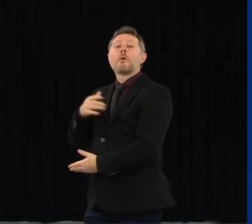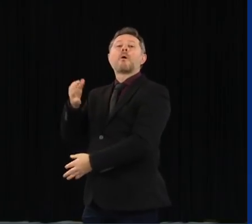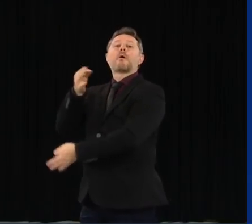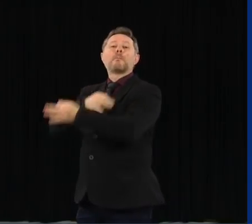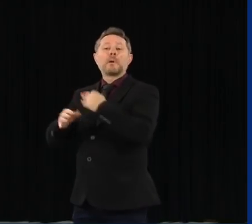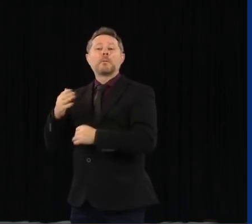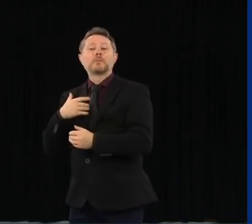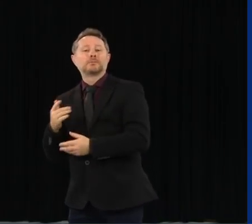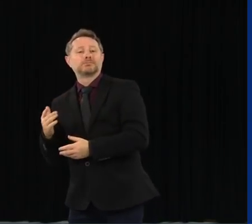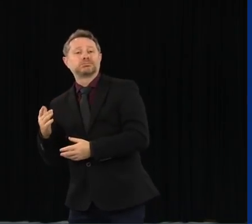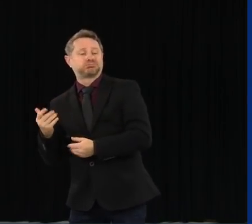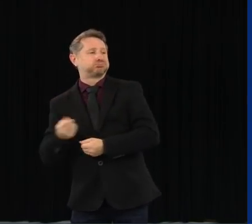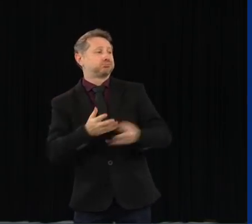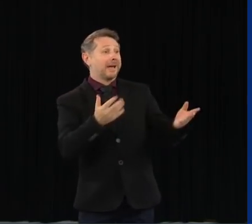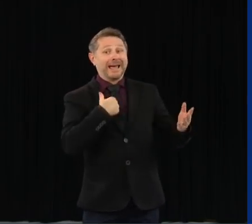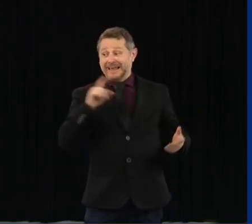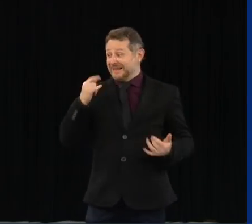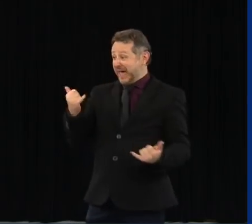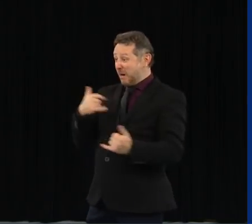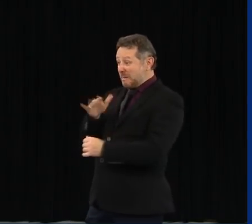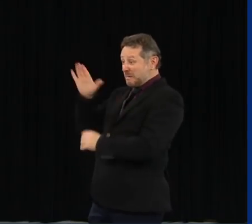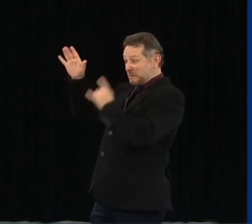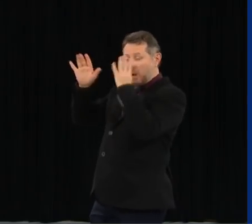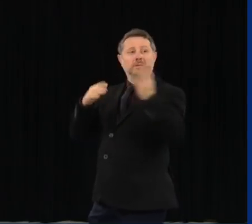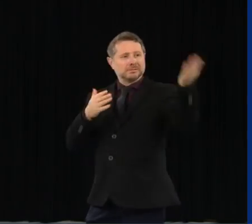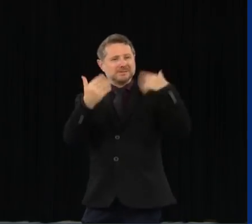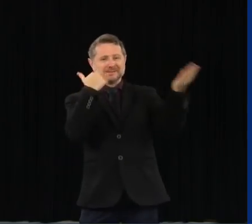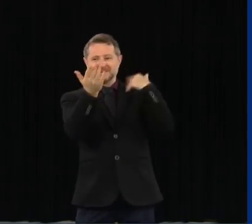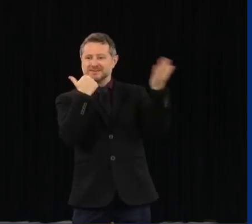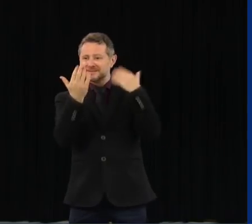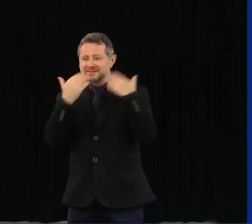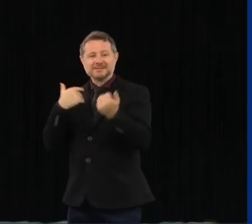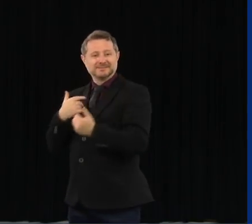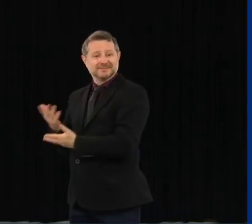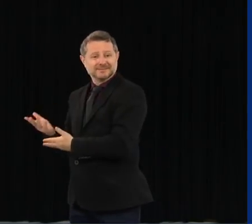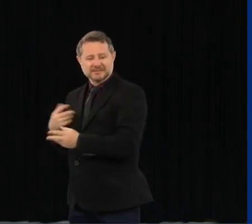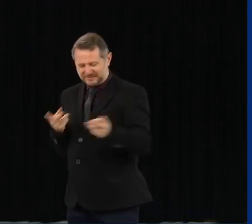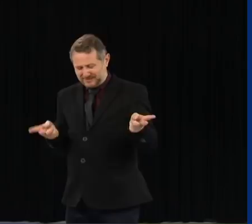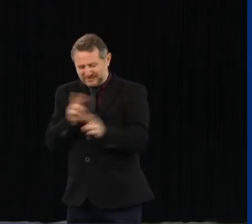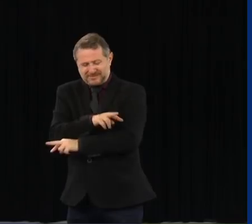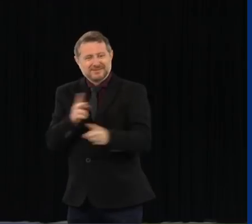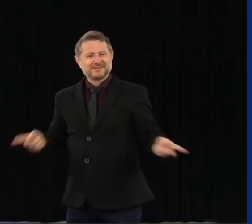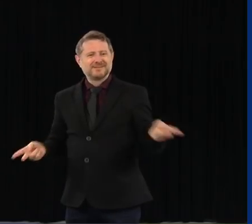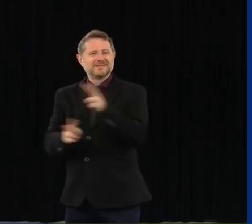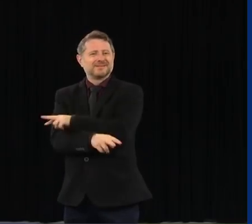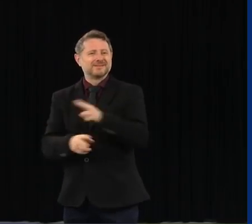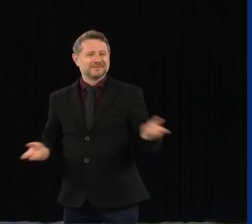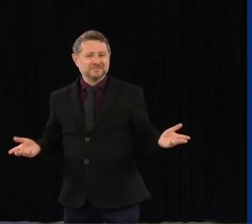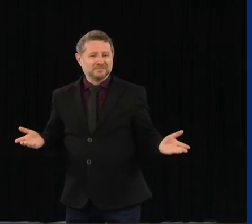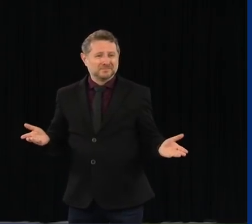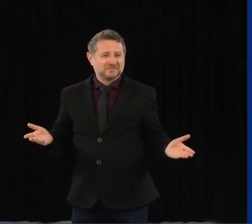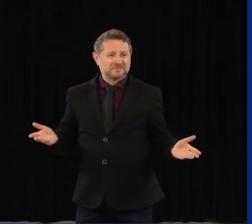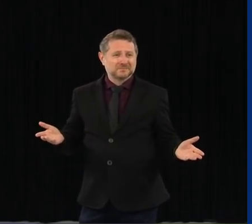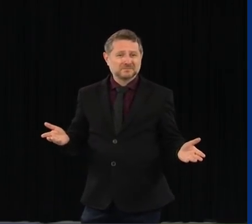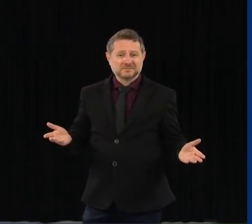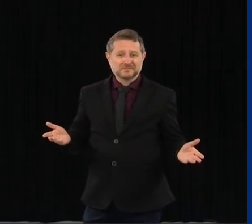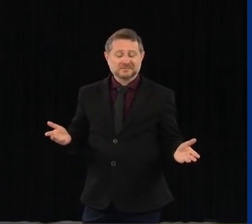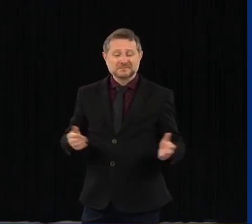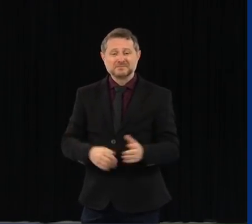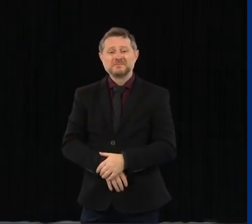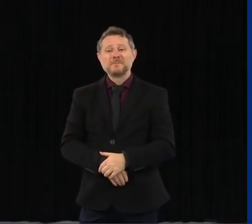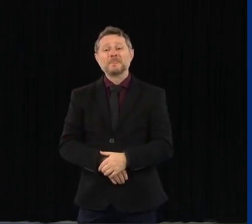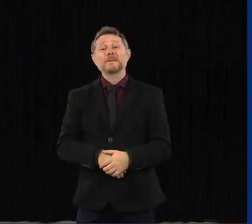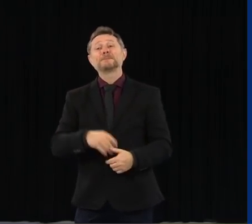have, personnel, equipment, to whatever locality is next. Now, it's not a